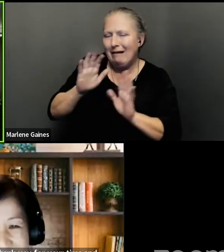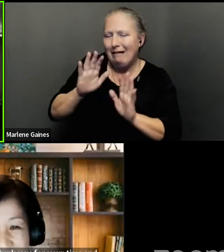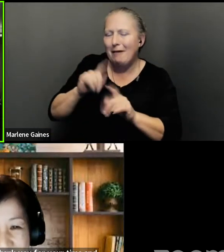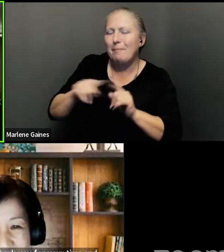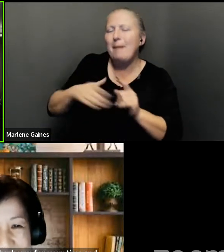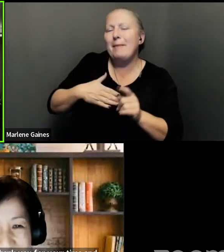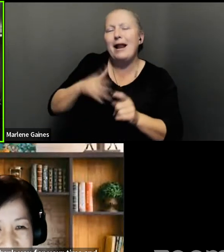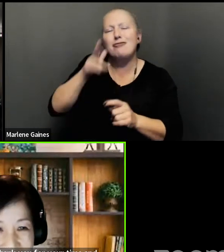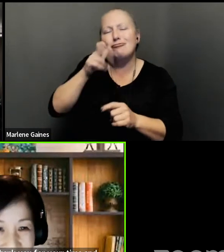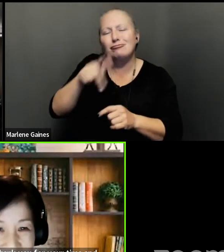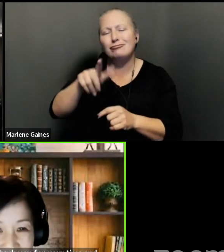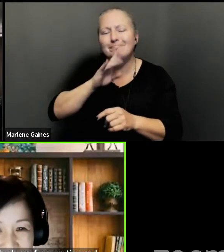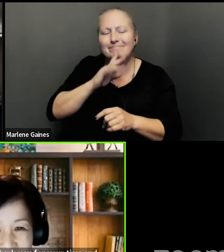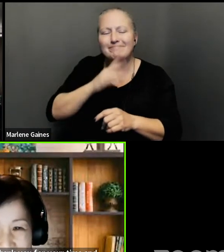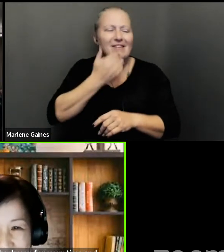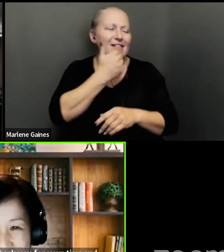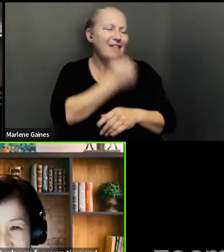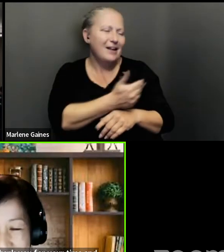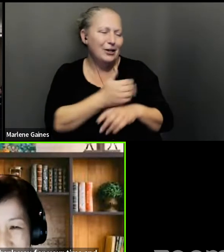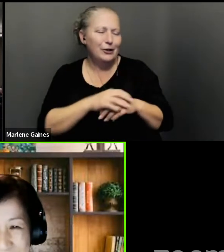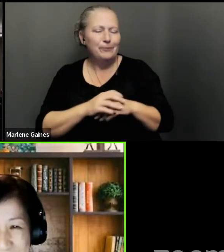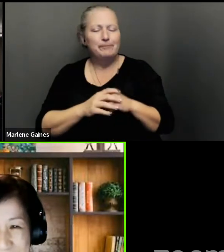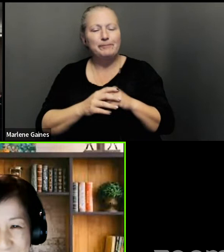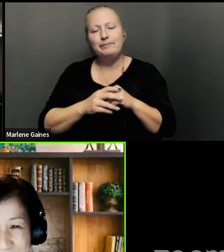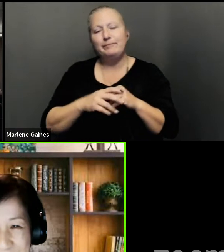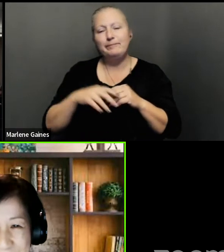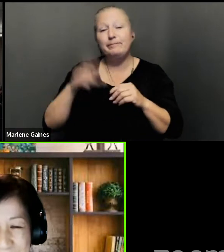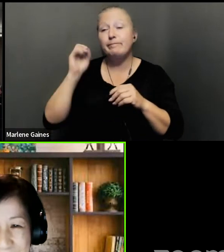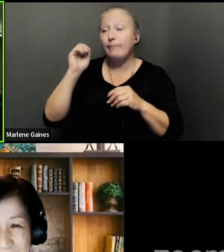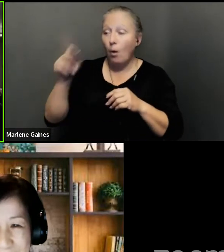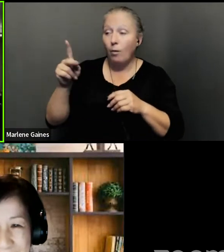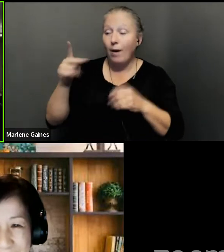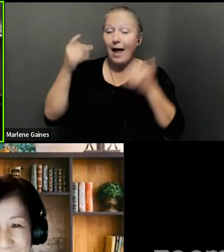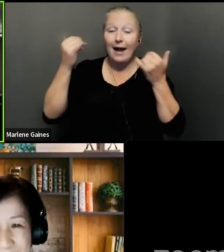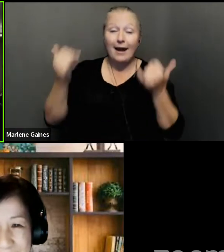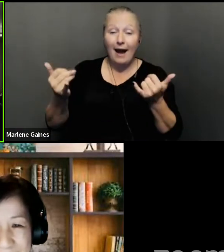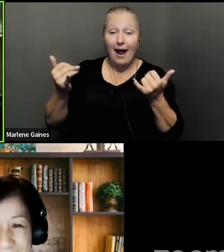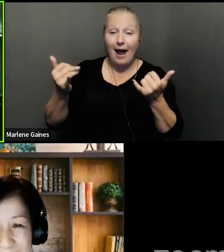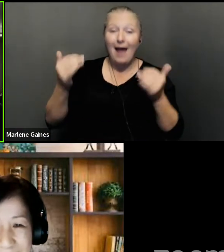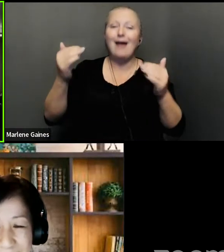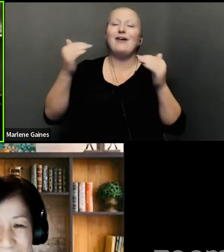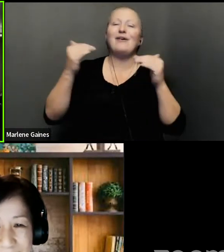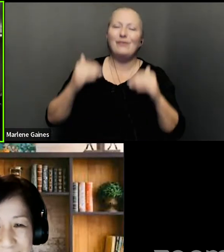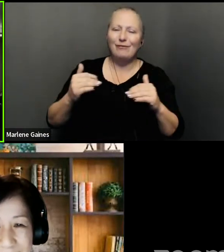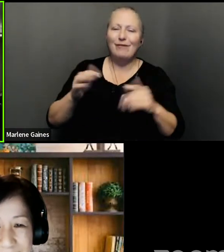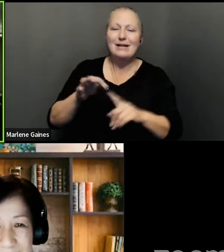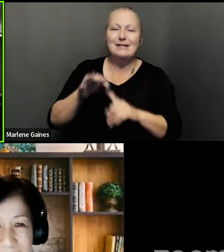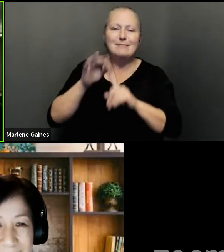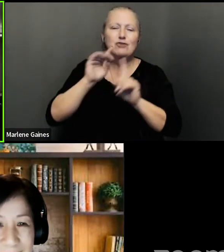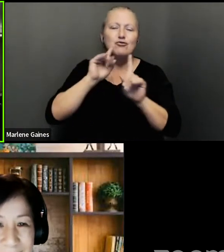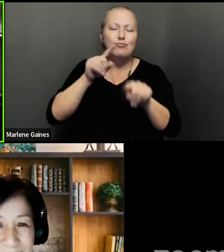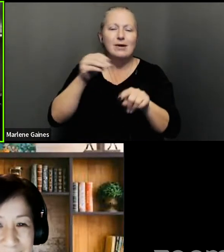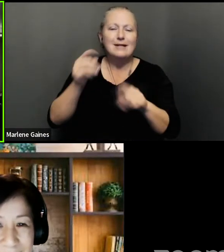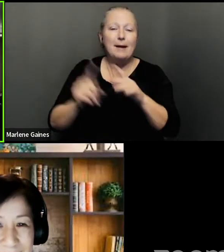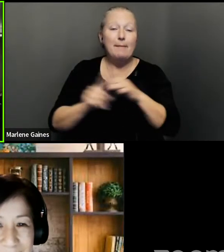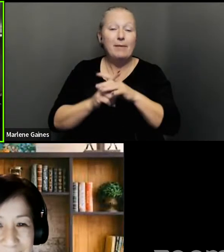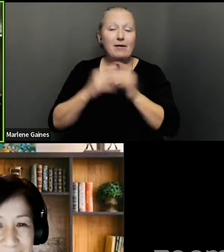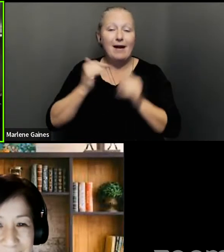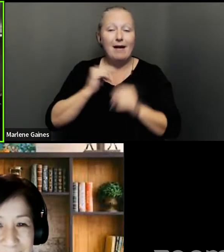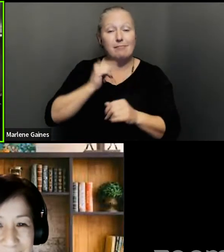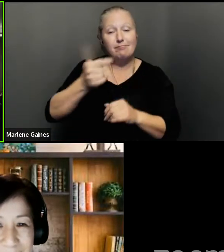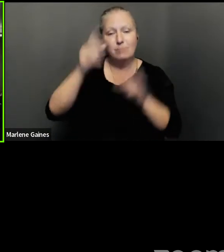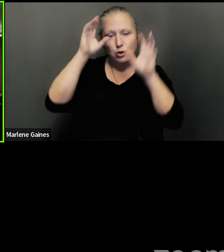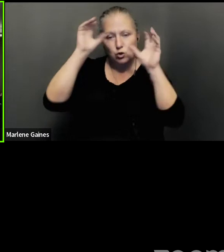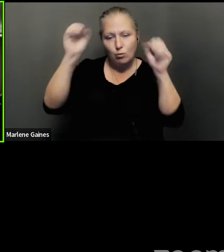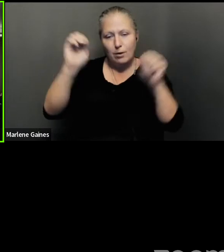glad we heard you. Thank you. All right. Okay, now we are going to go to special reports and appearances. So I'm going to hand it over to